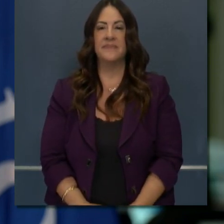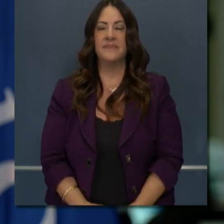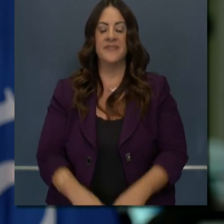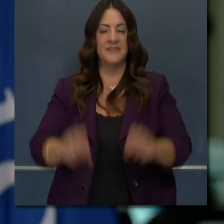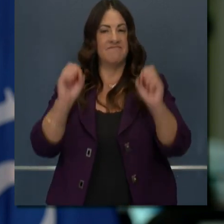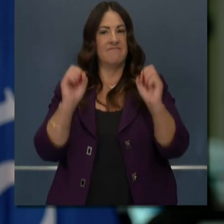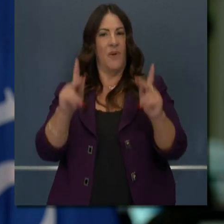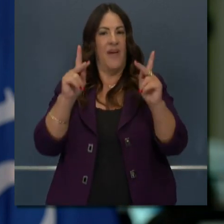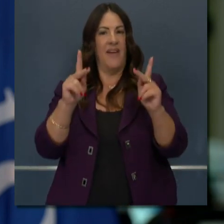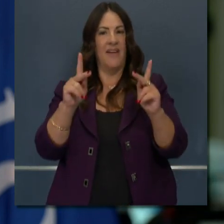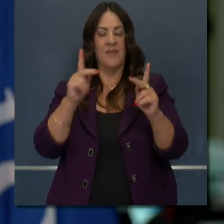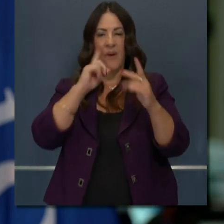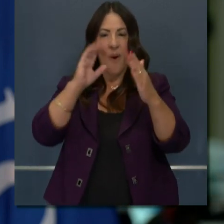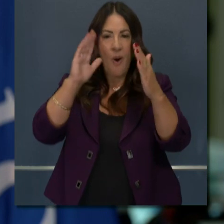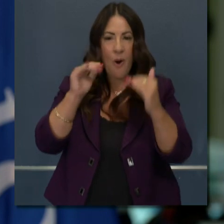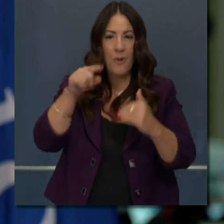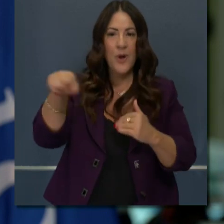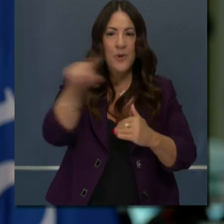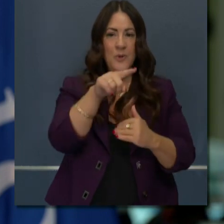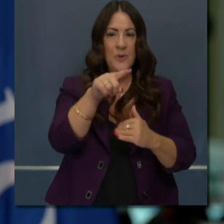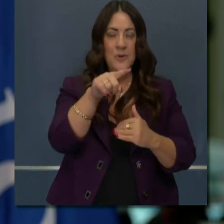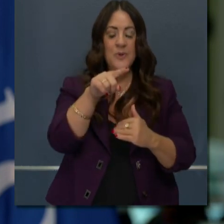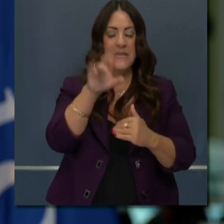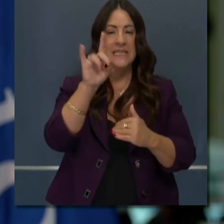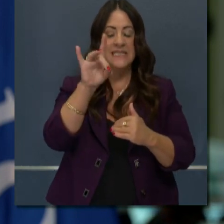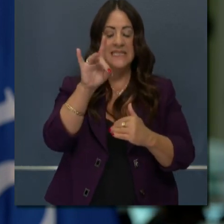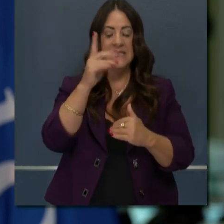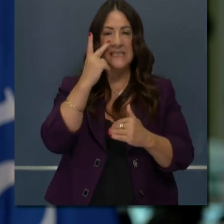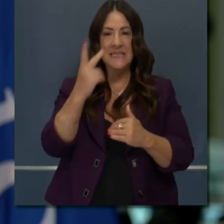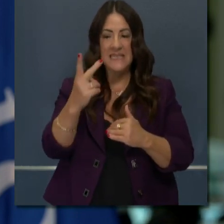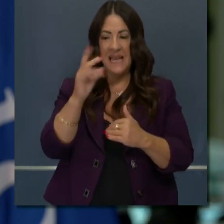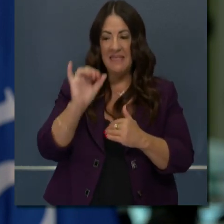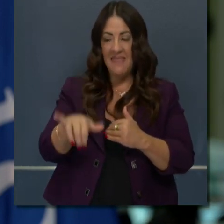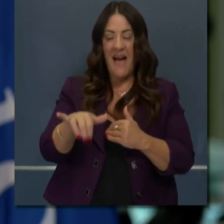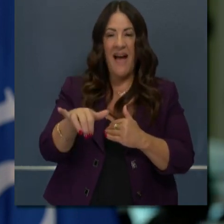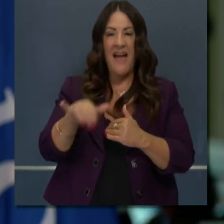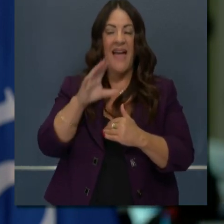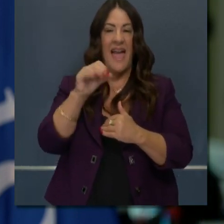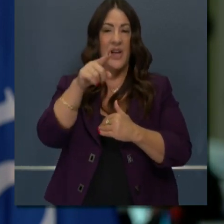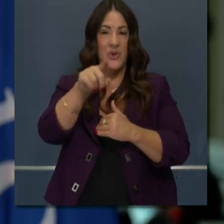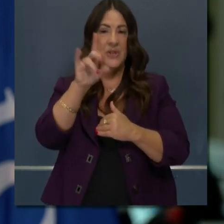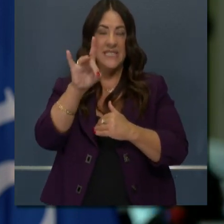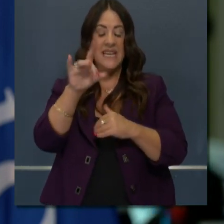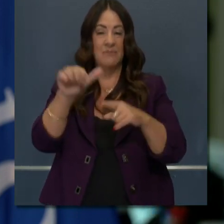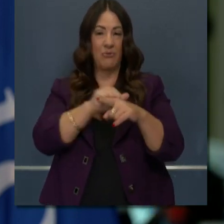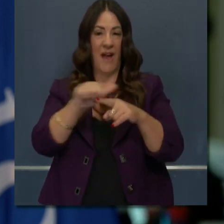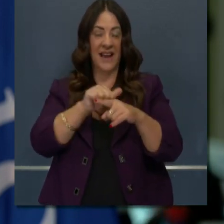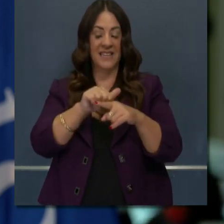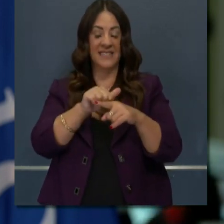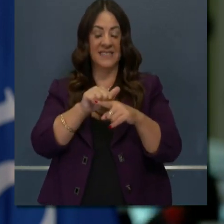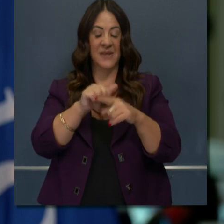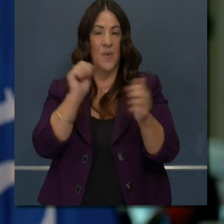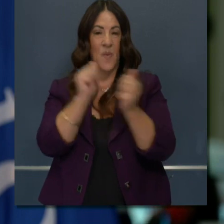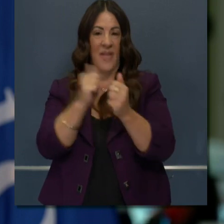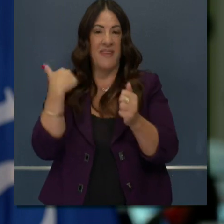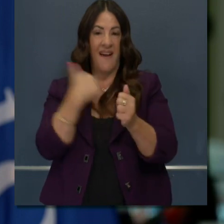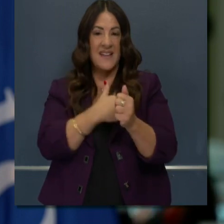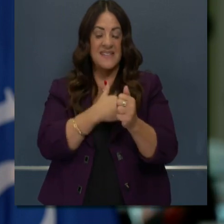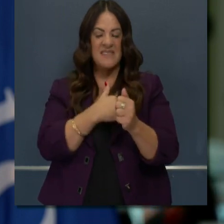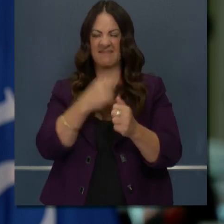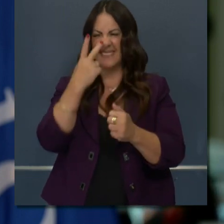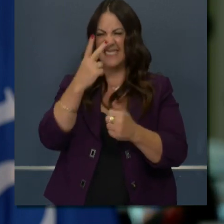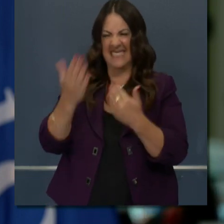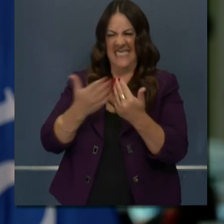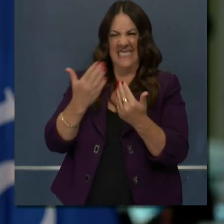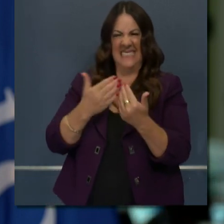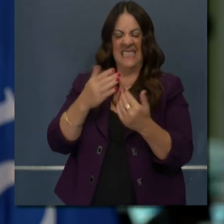All right. Well, hopefully everyone participated in their drill. As you can see, it's something that you can do very quickly, and it's